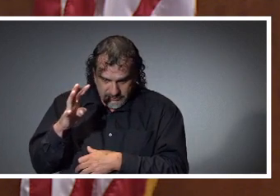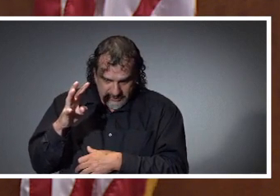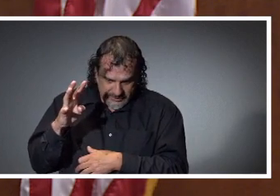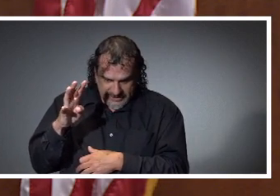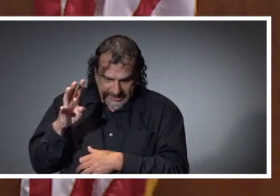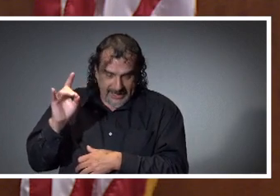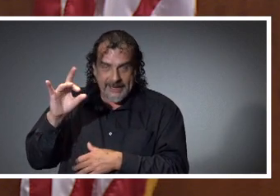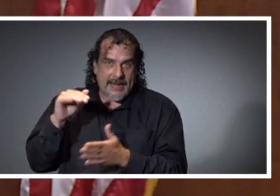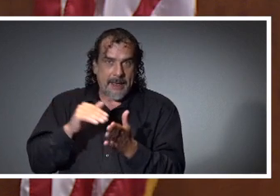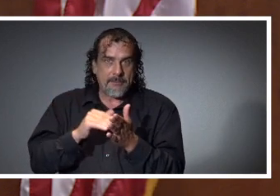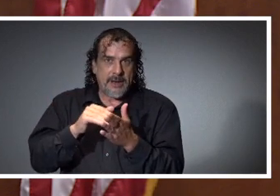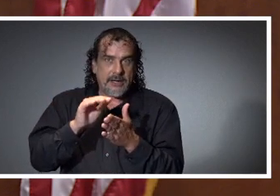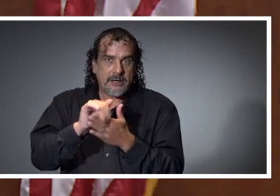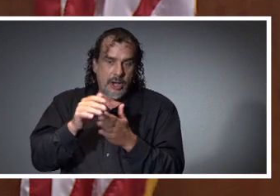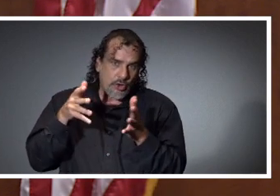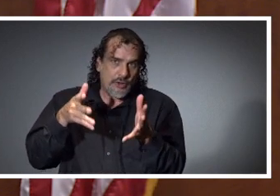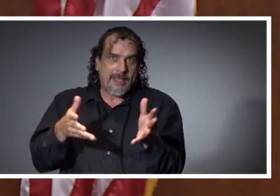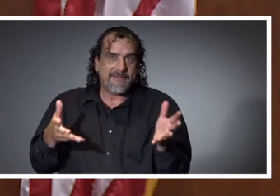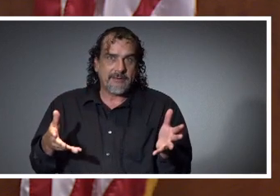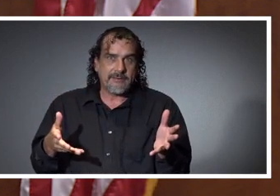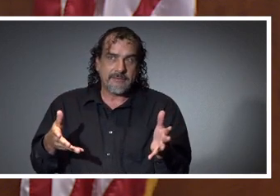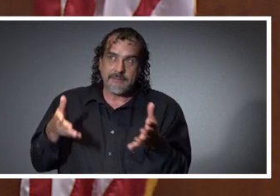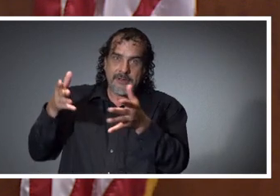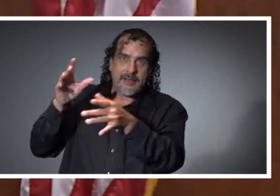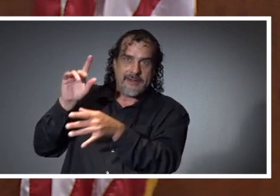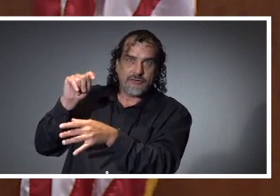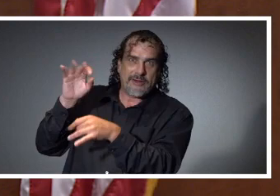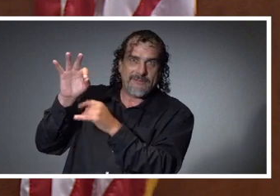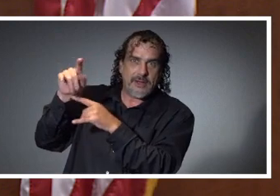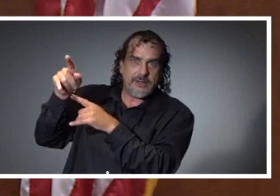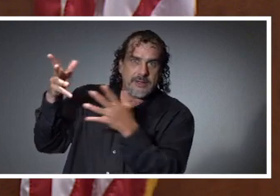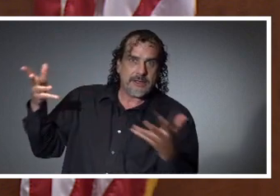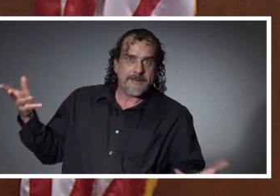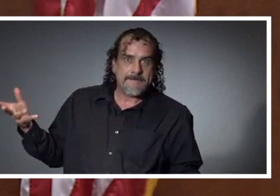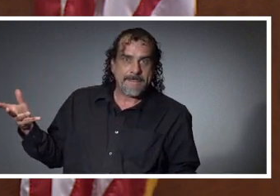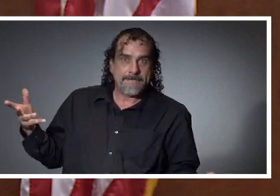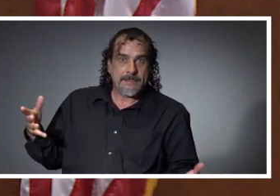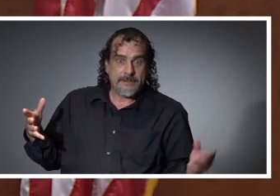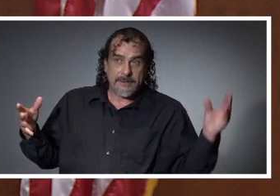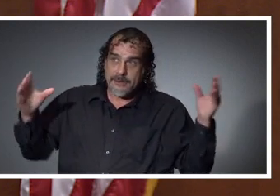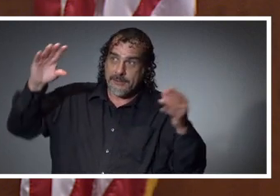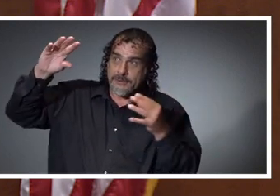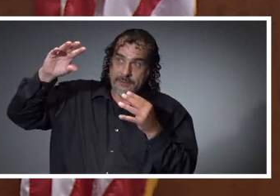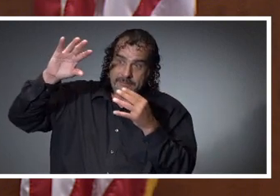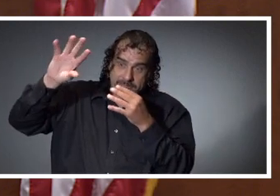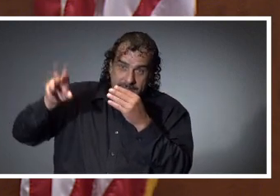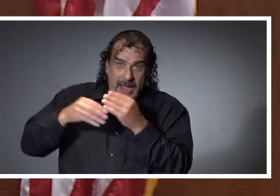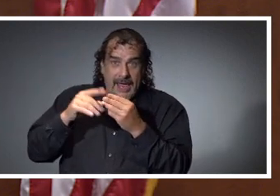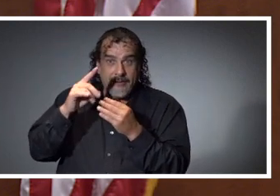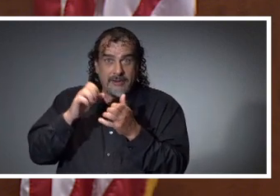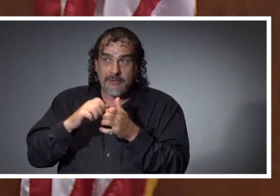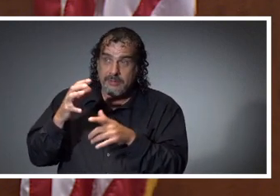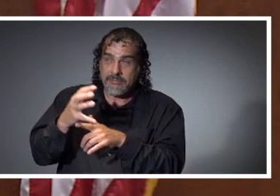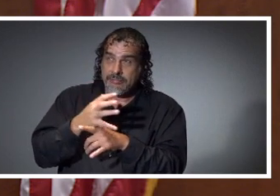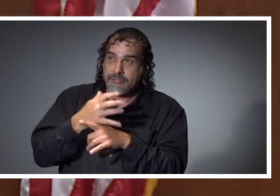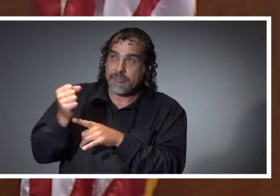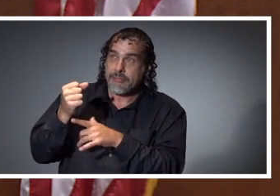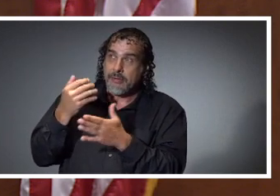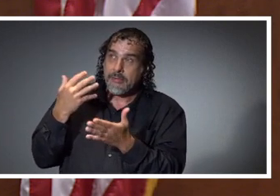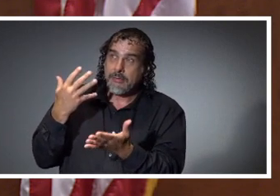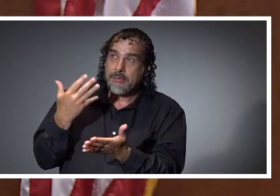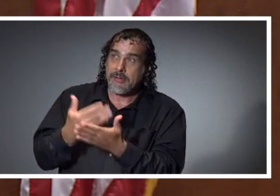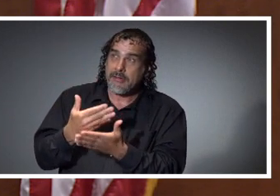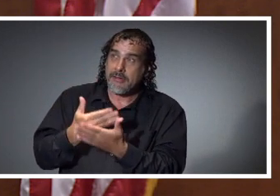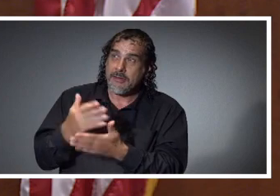$489 million left in that trust fund. So if we were to add that $100, we could potentially run out of money in the trust fund